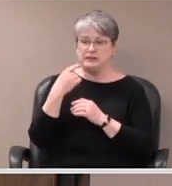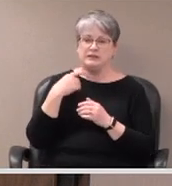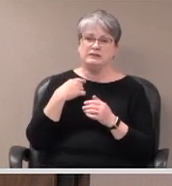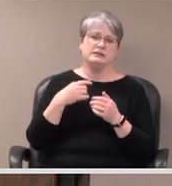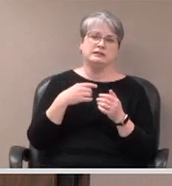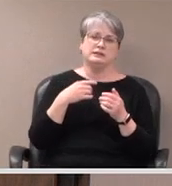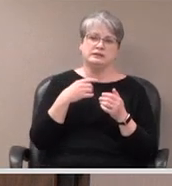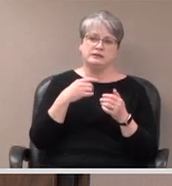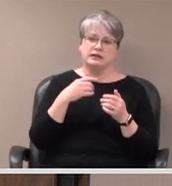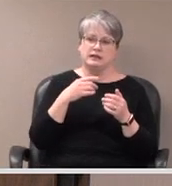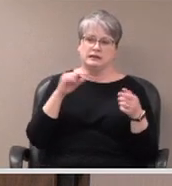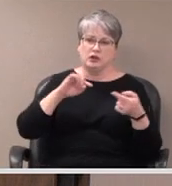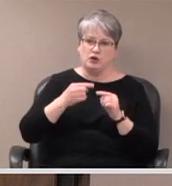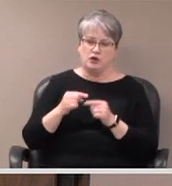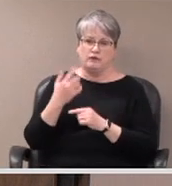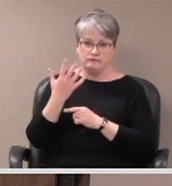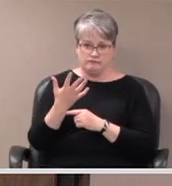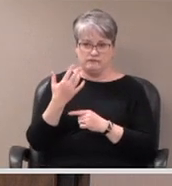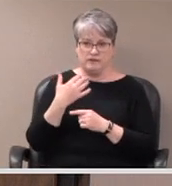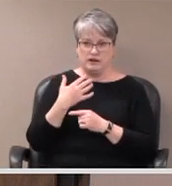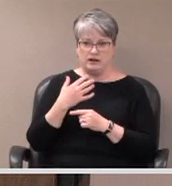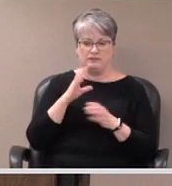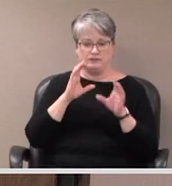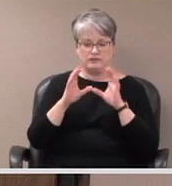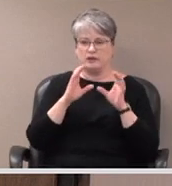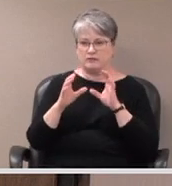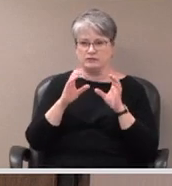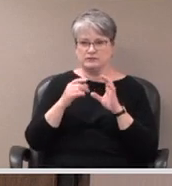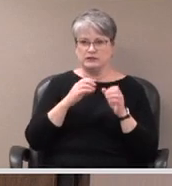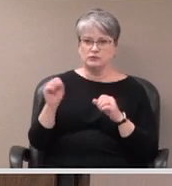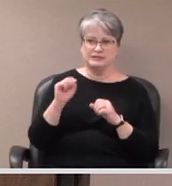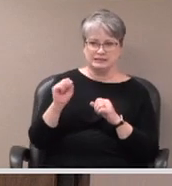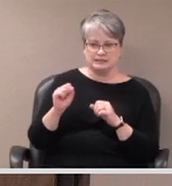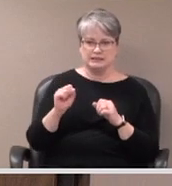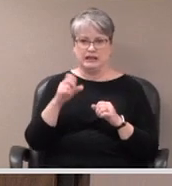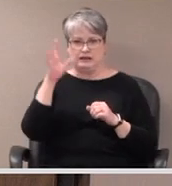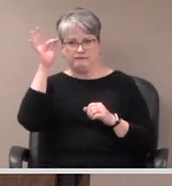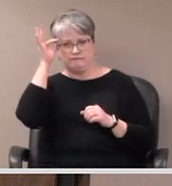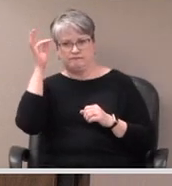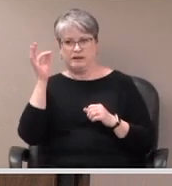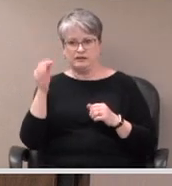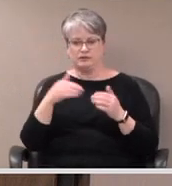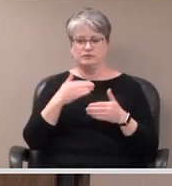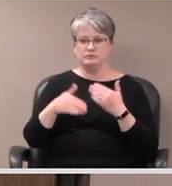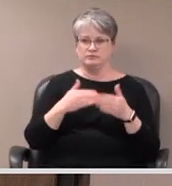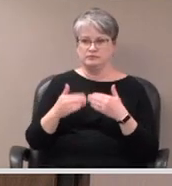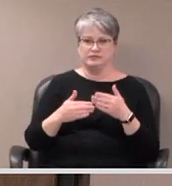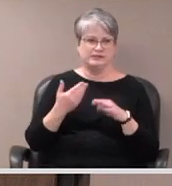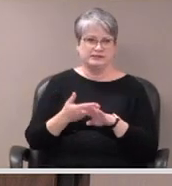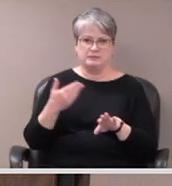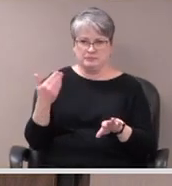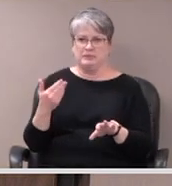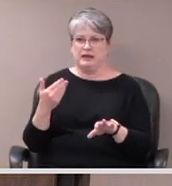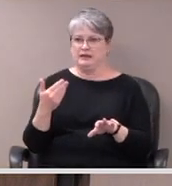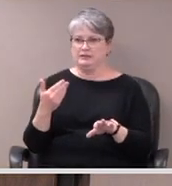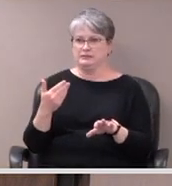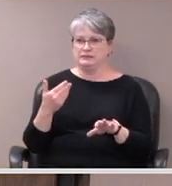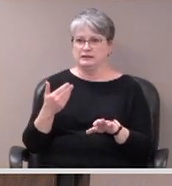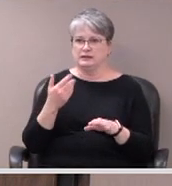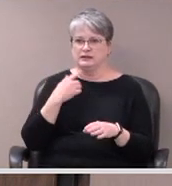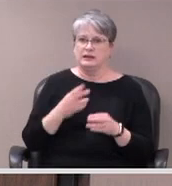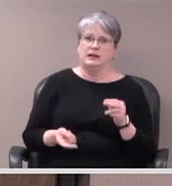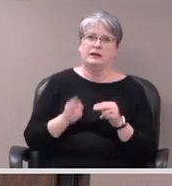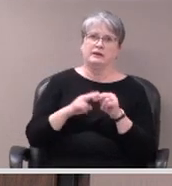both state and federal legislatures has largely followed the pattern of past mass shootings.